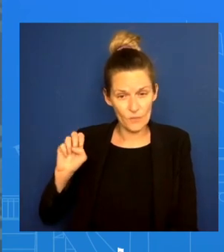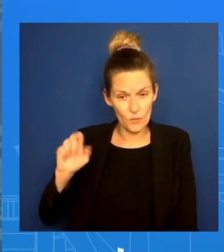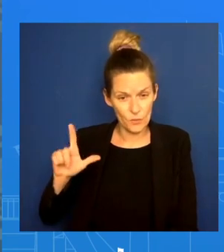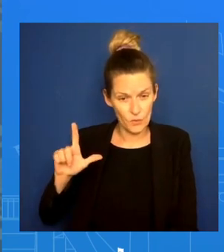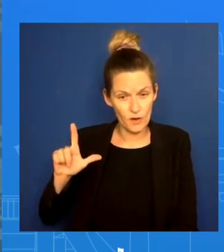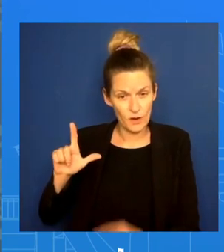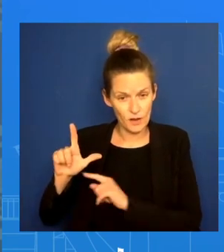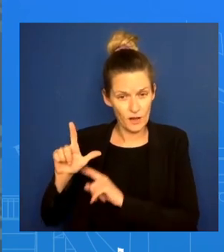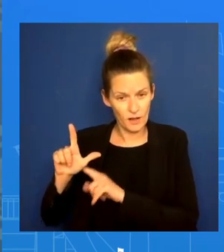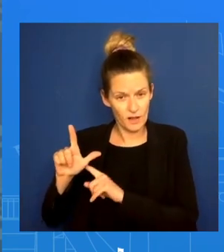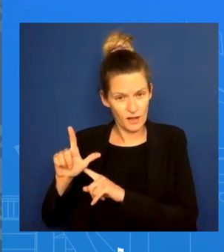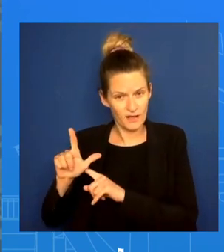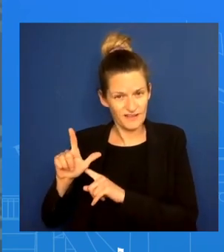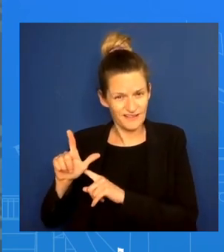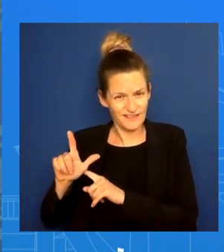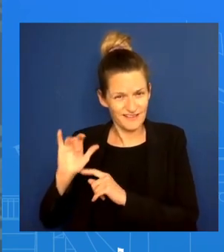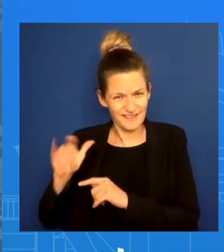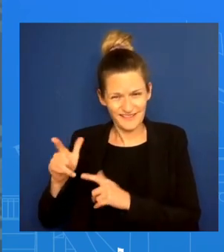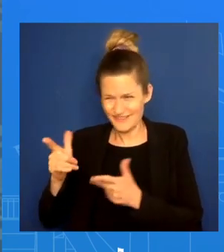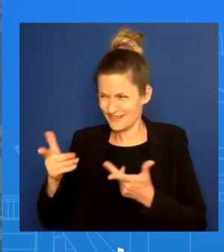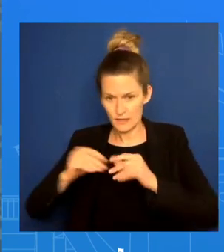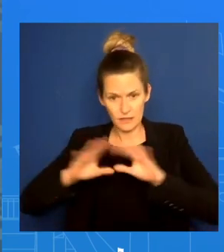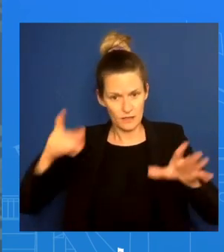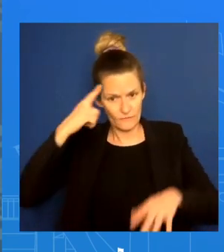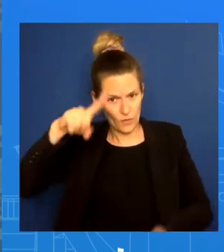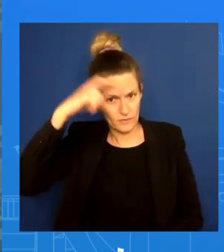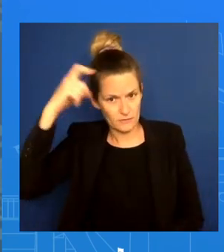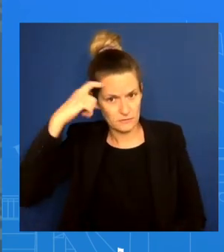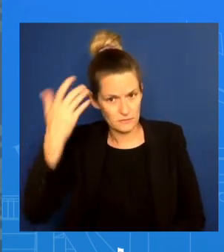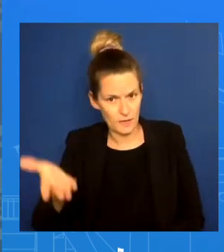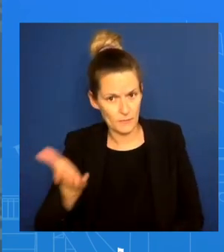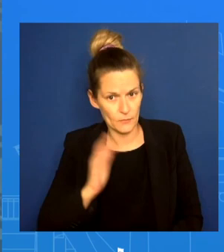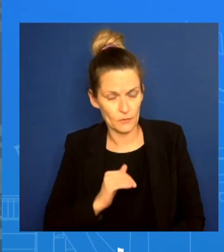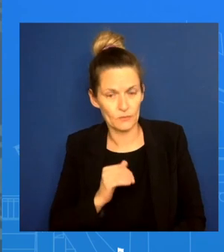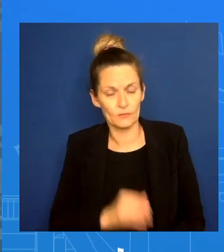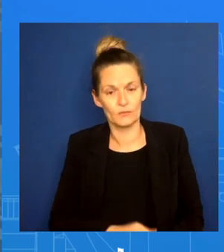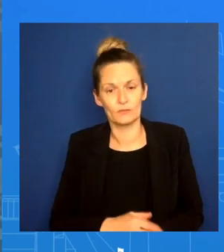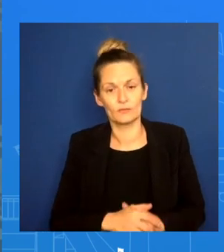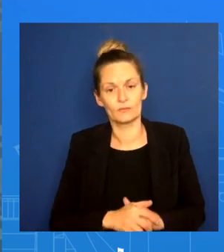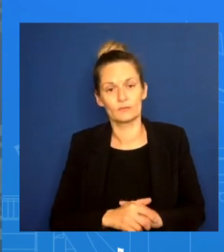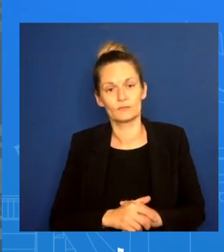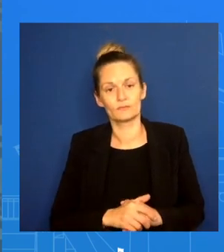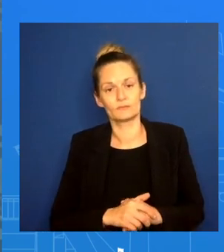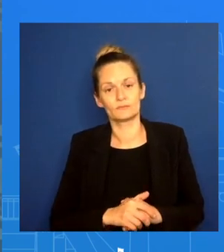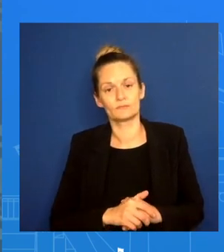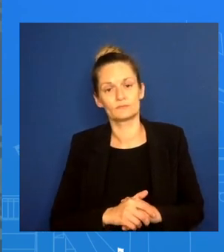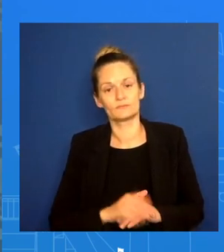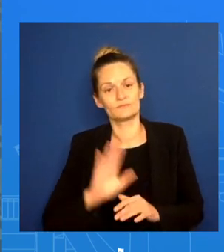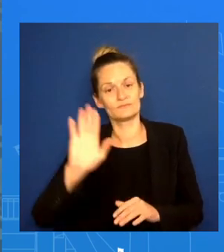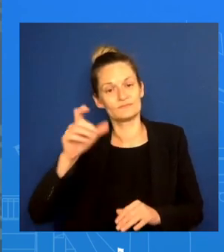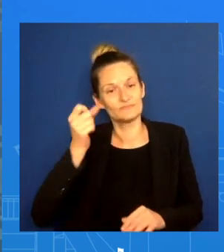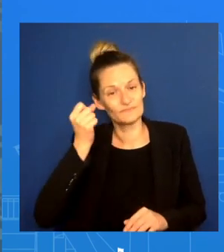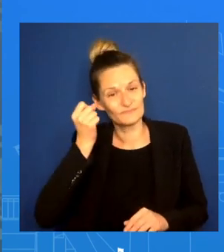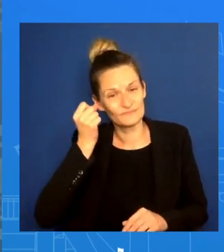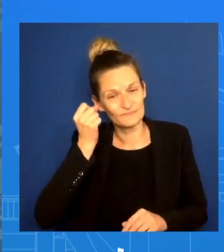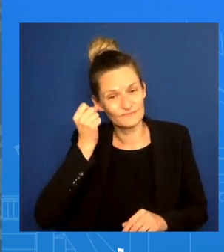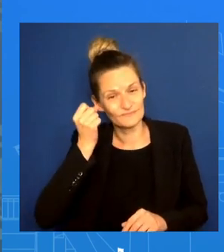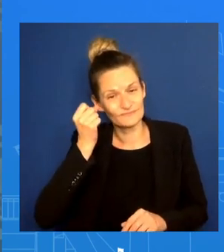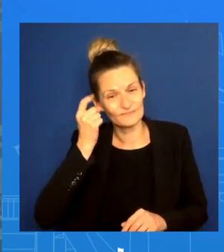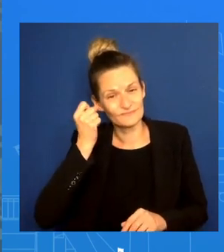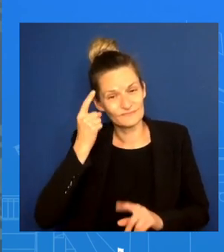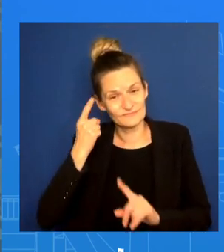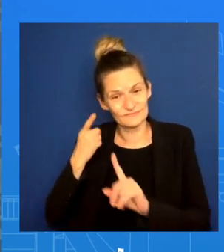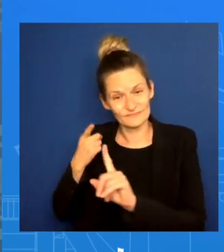the actions that the president took helped bring down the cost per gallon by 40 cents. And so